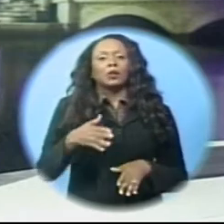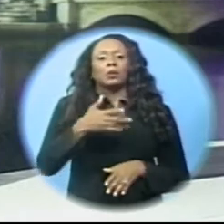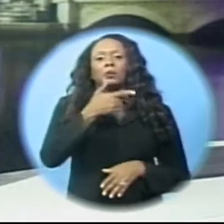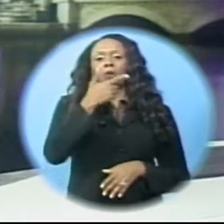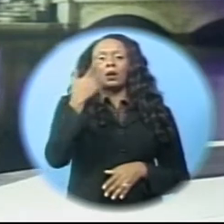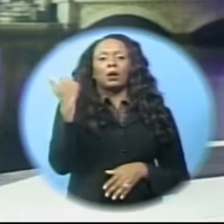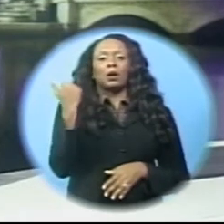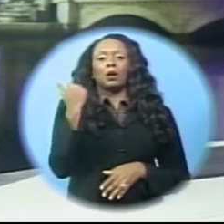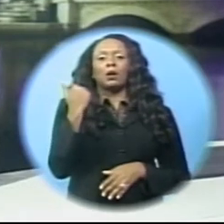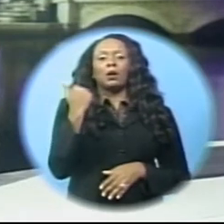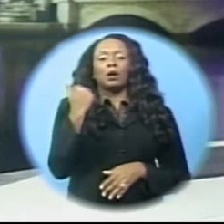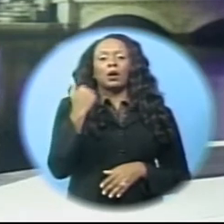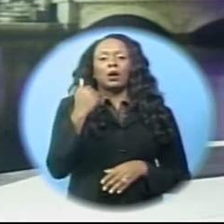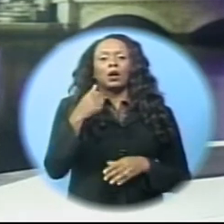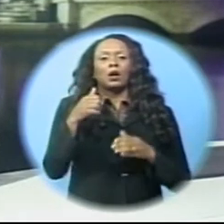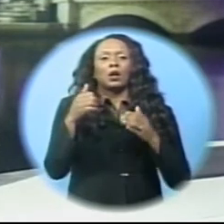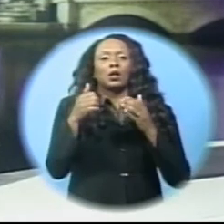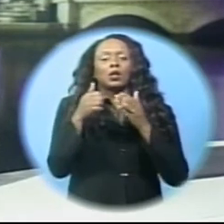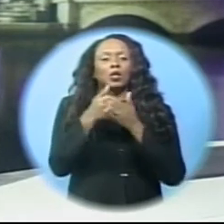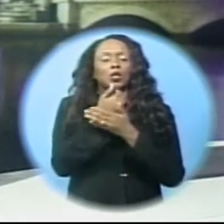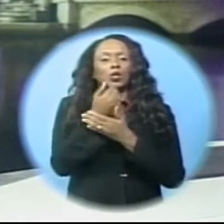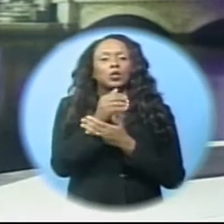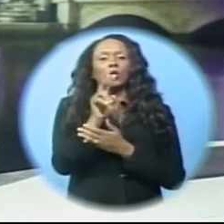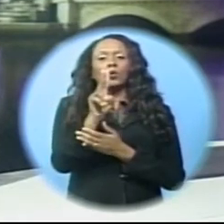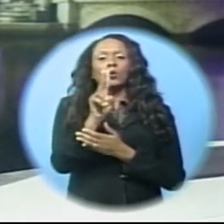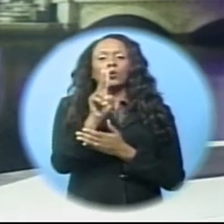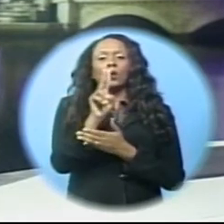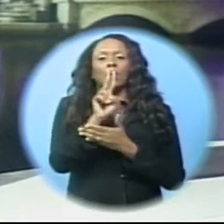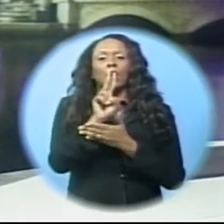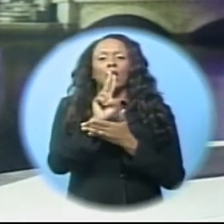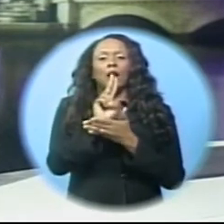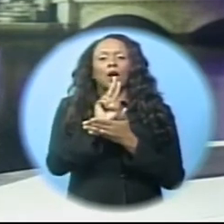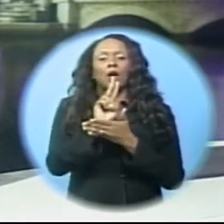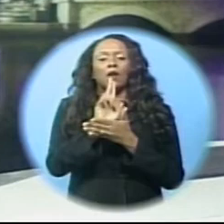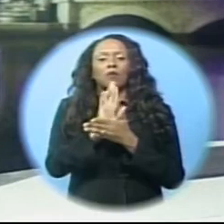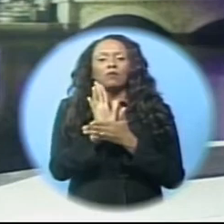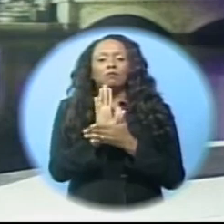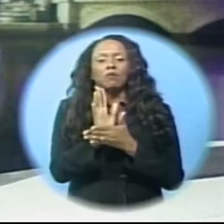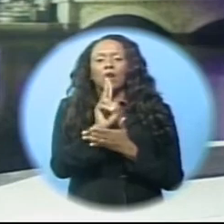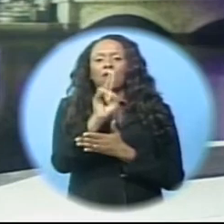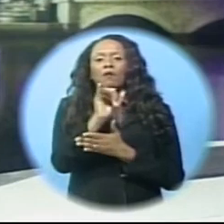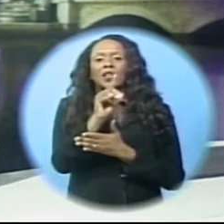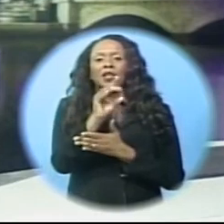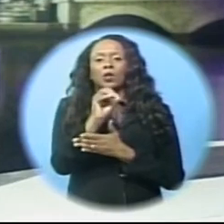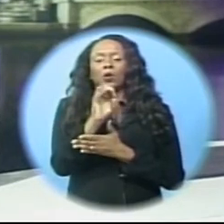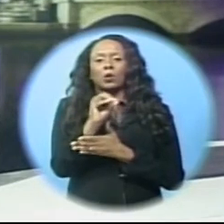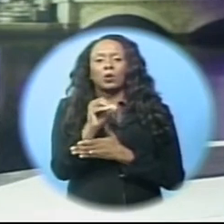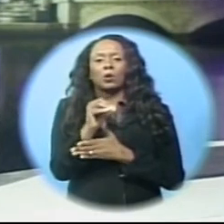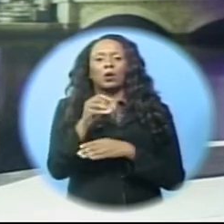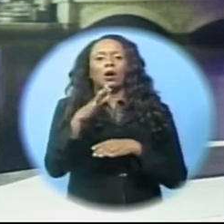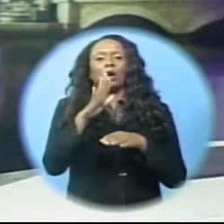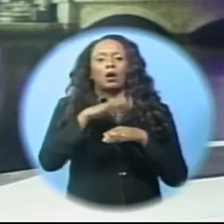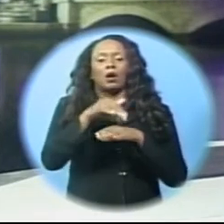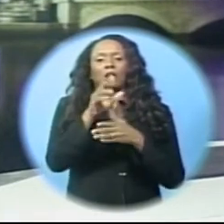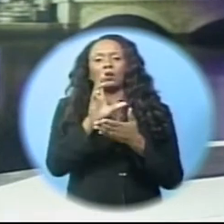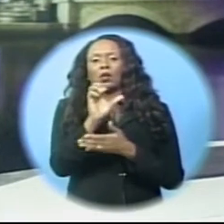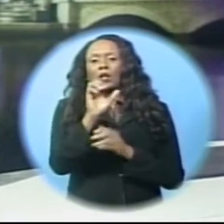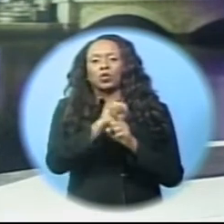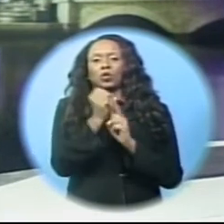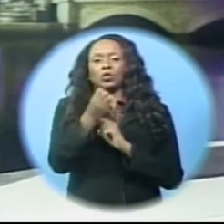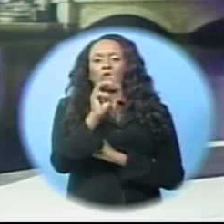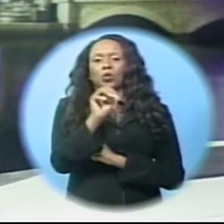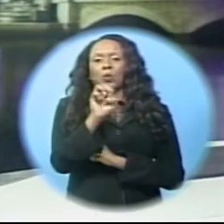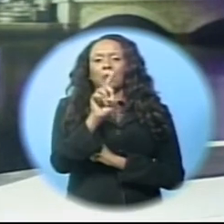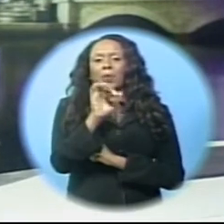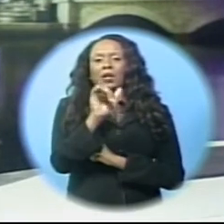taken moments before has surfaced on several social media sites. In the video, music is heard playing and students, mostly males,